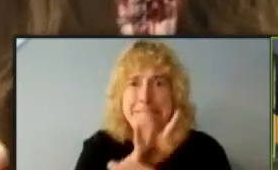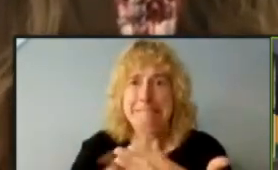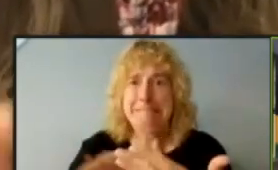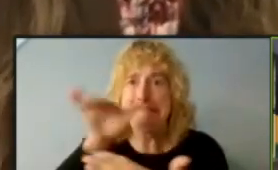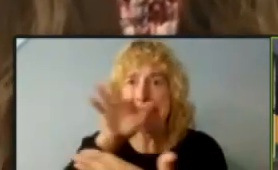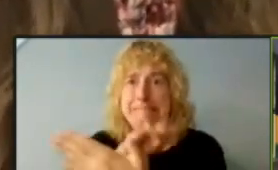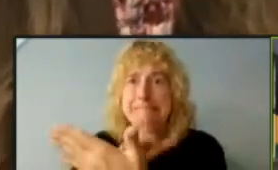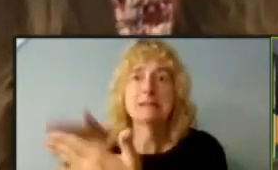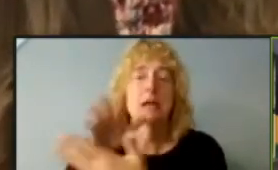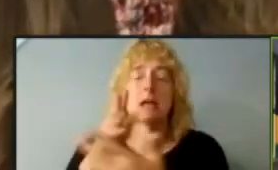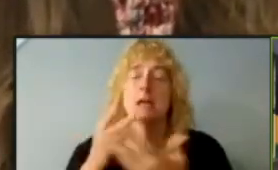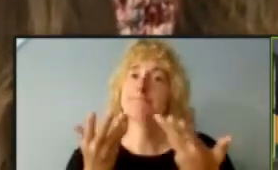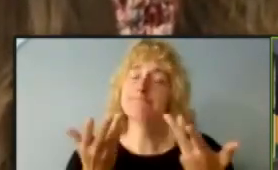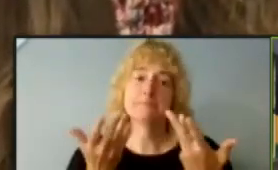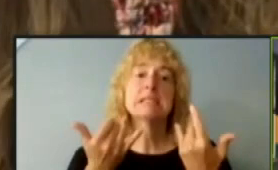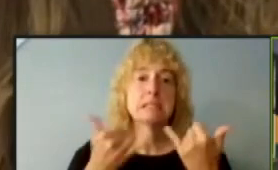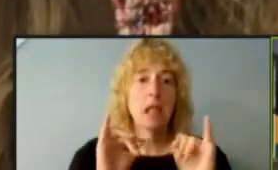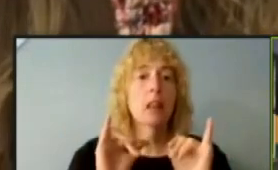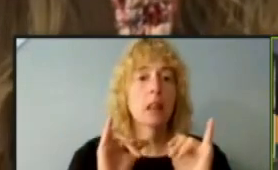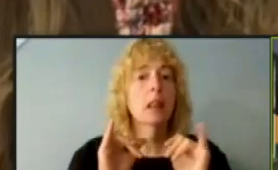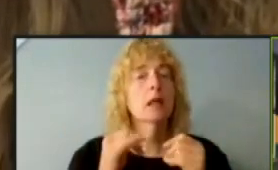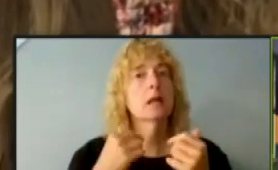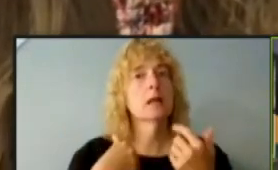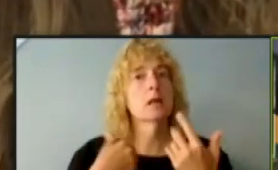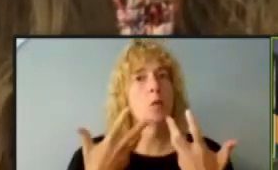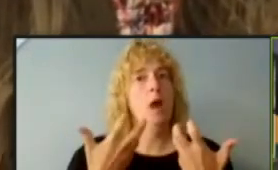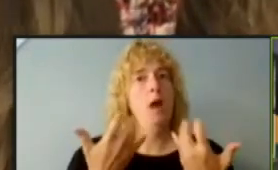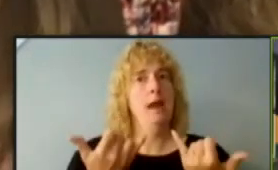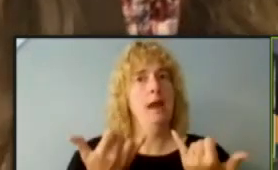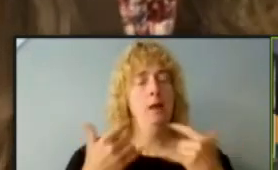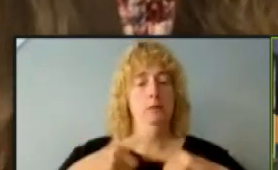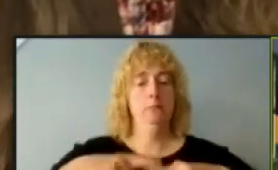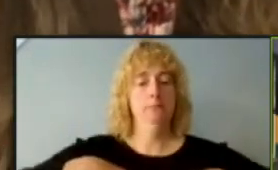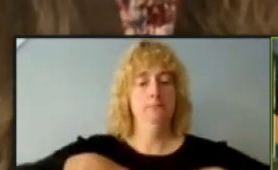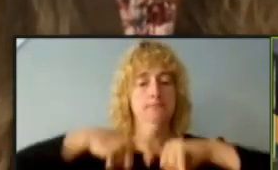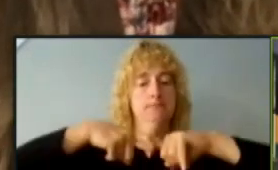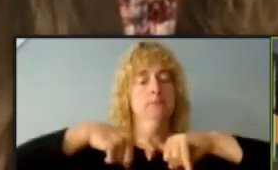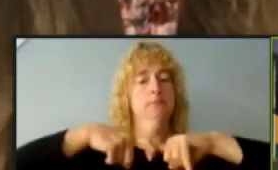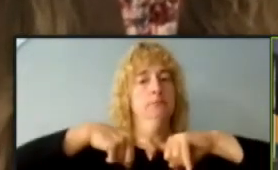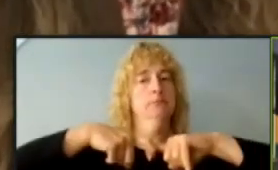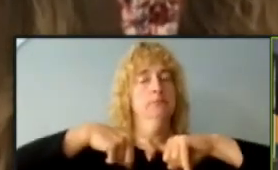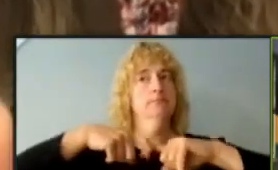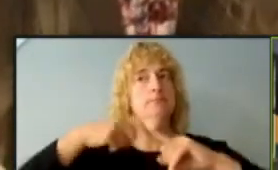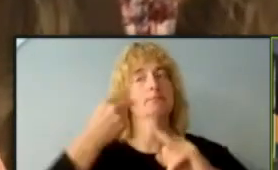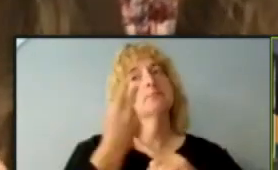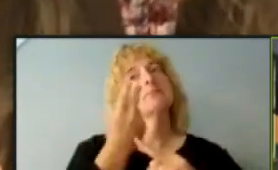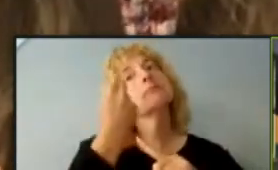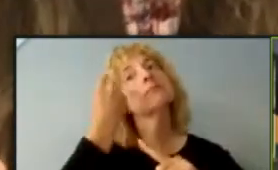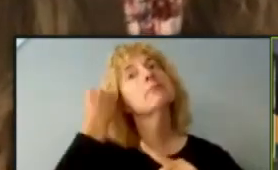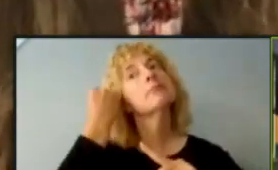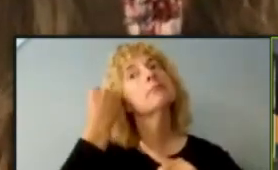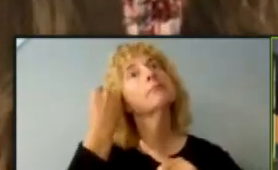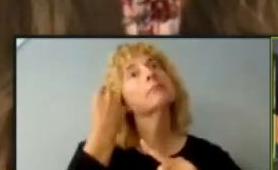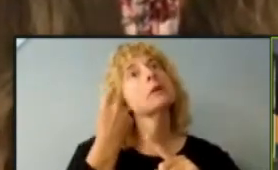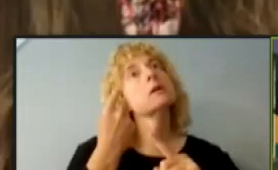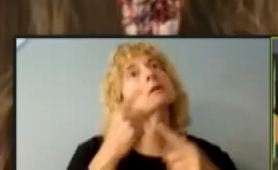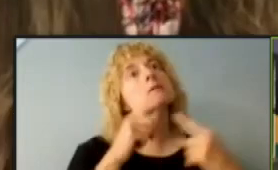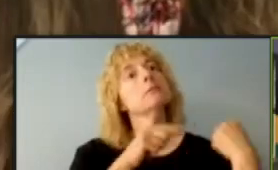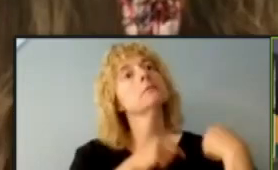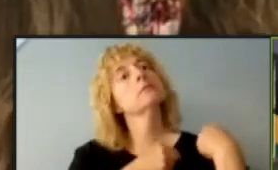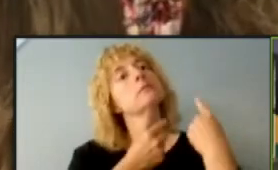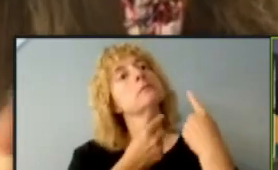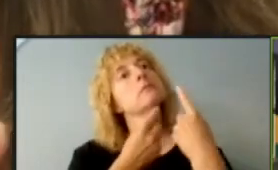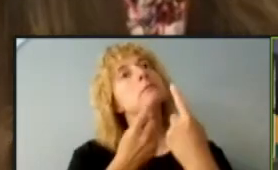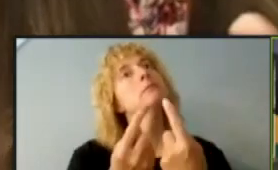pause and reflect on, where we've been since March.